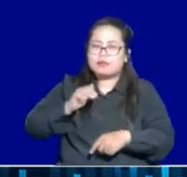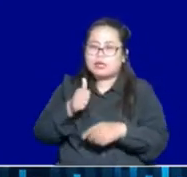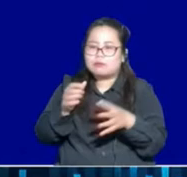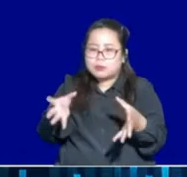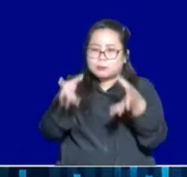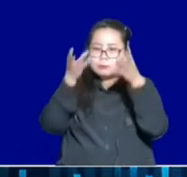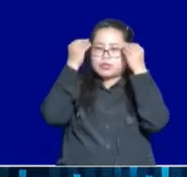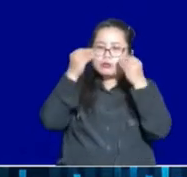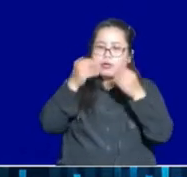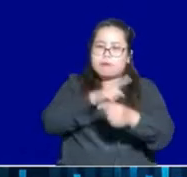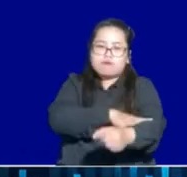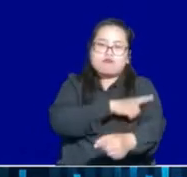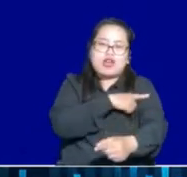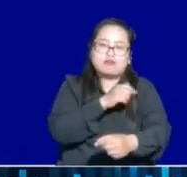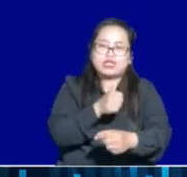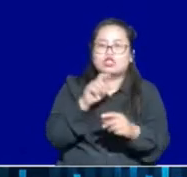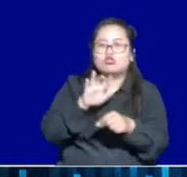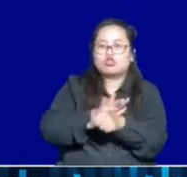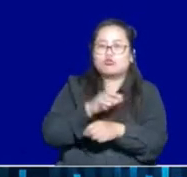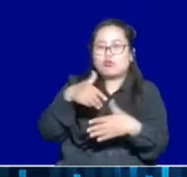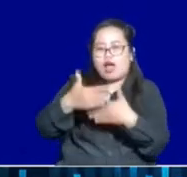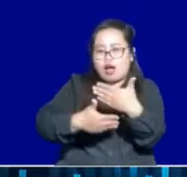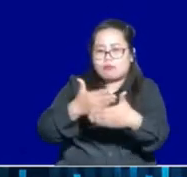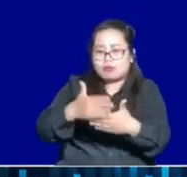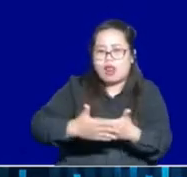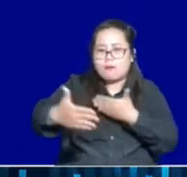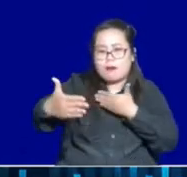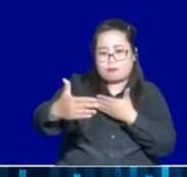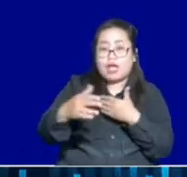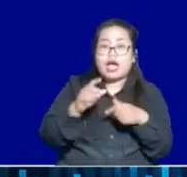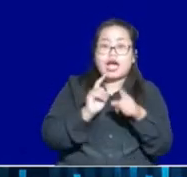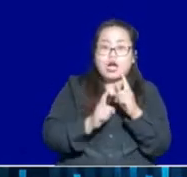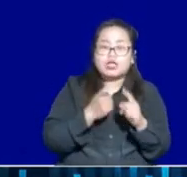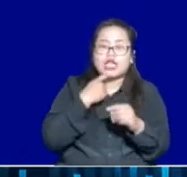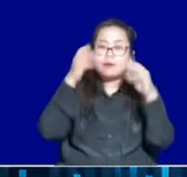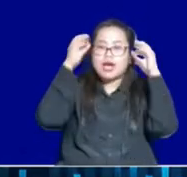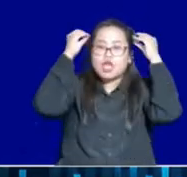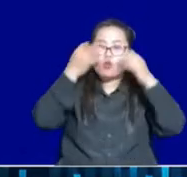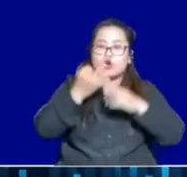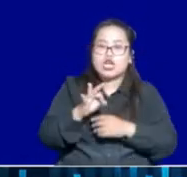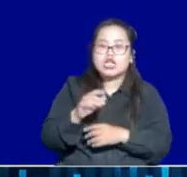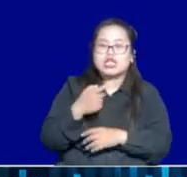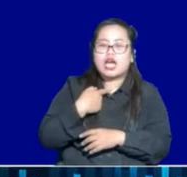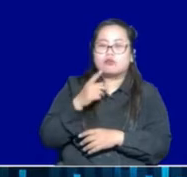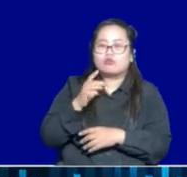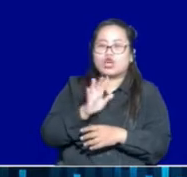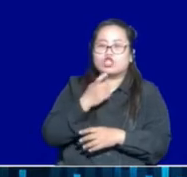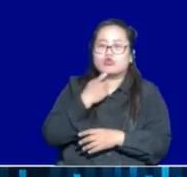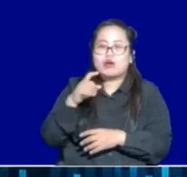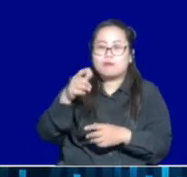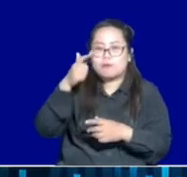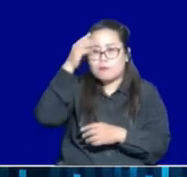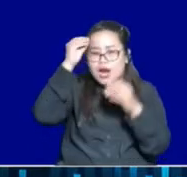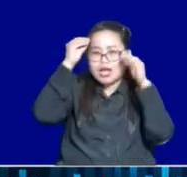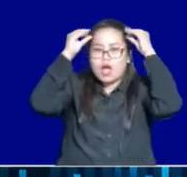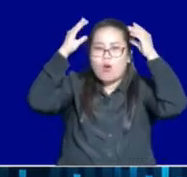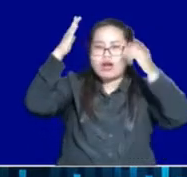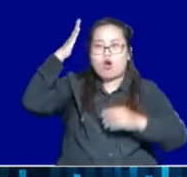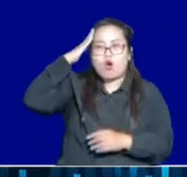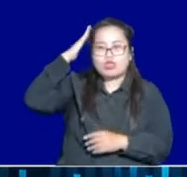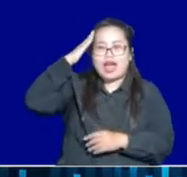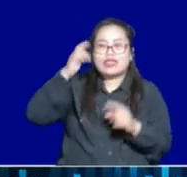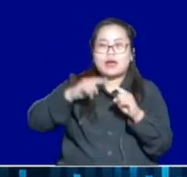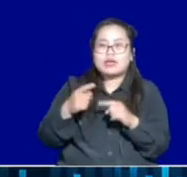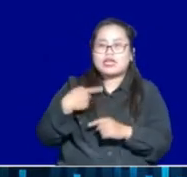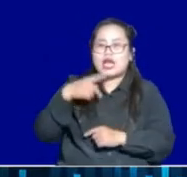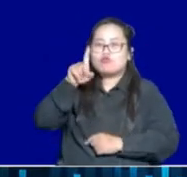not just knowledge in one brain, it requires knowledge in many brains. So for example, you might say